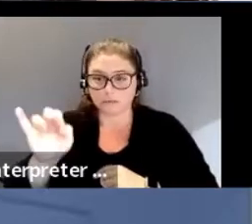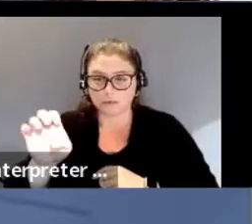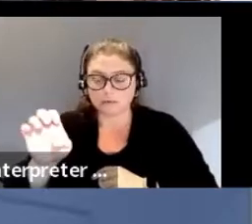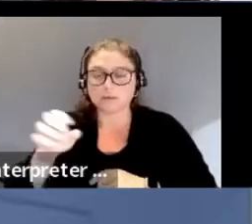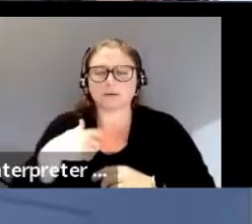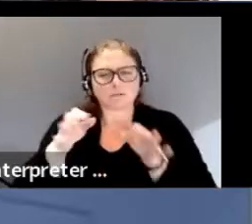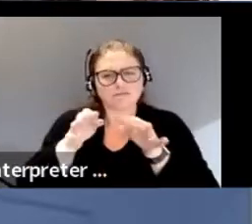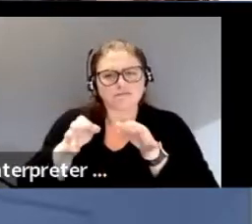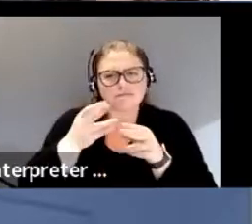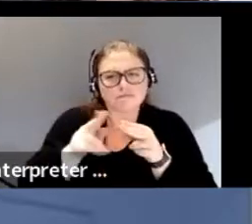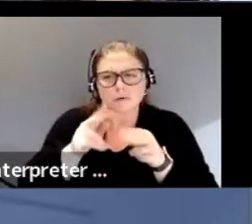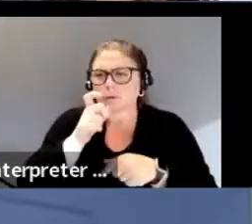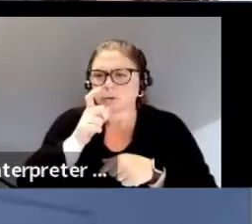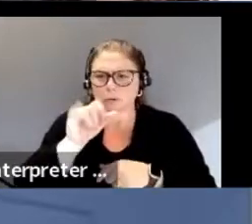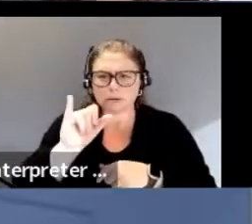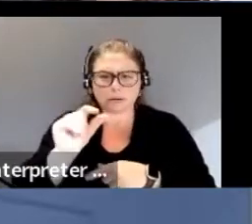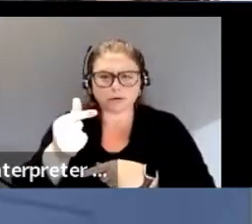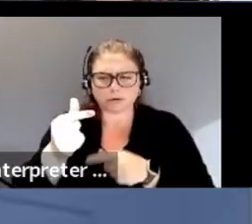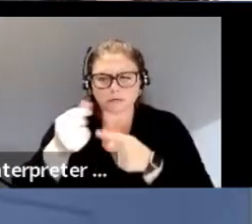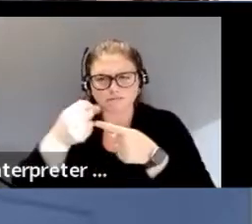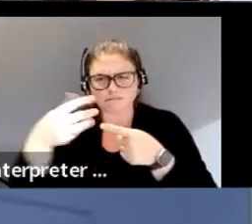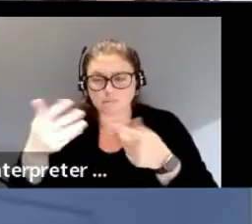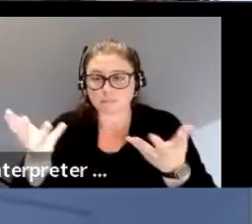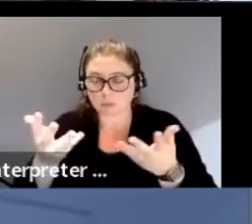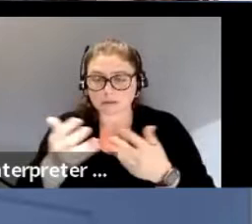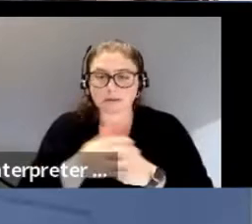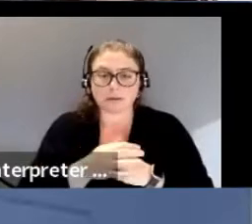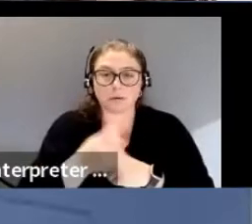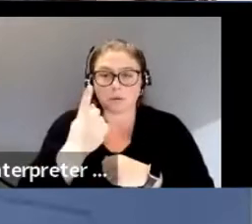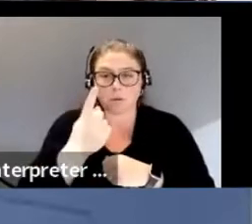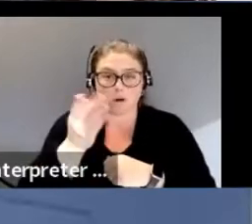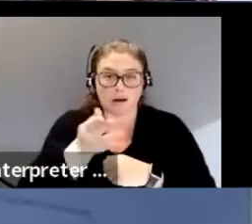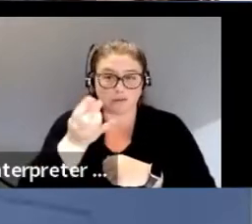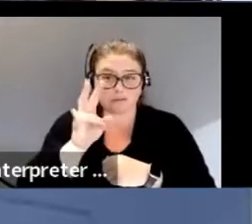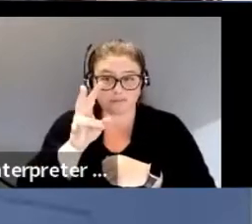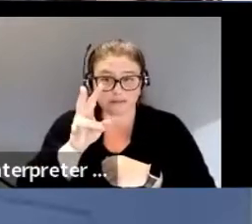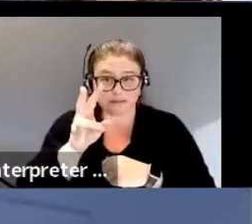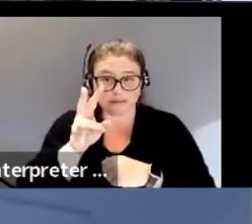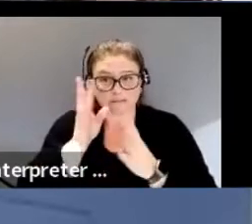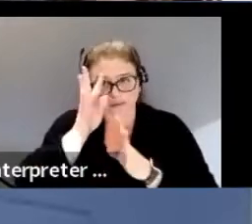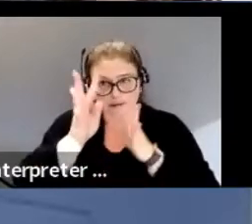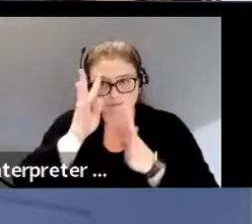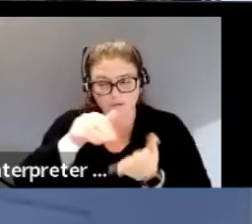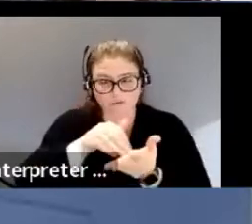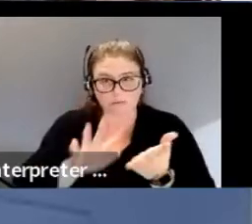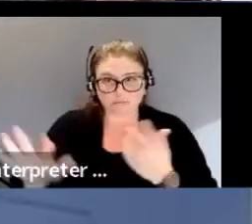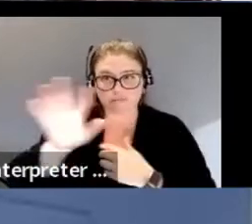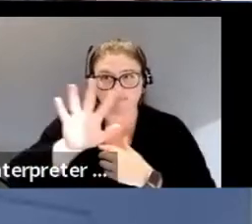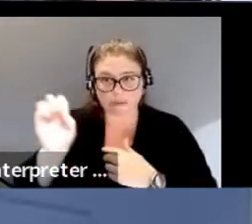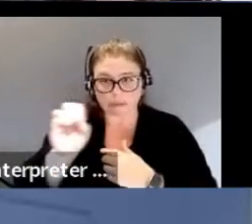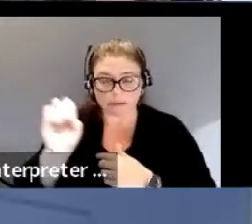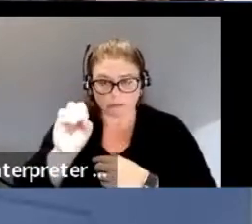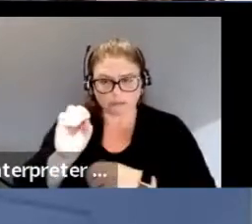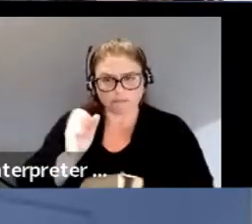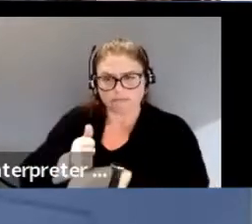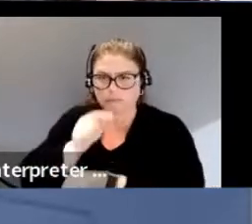We are one of 17 regional innovation centers here in Ontario. And while we're located here in Guelph,